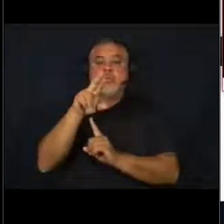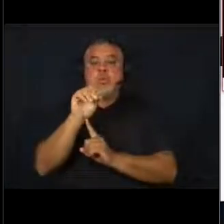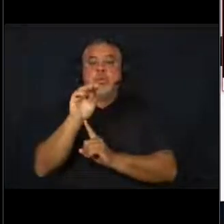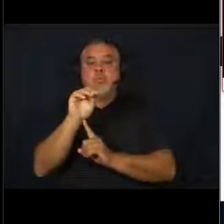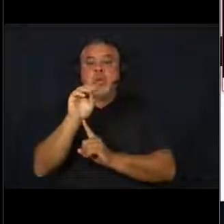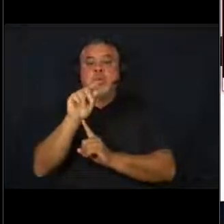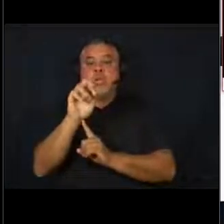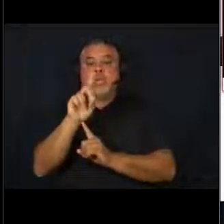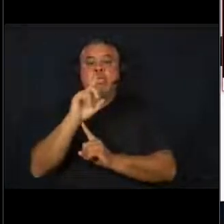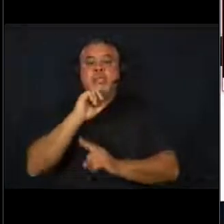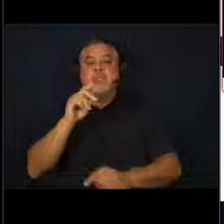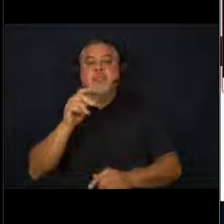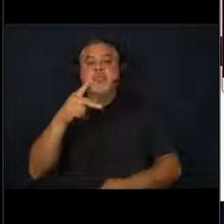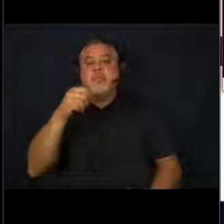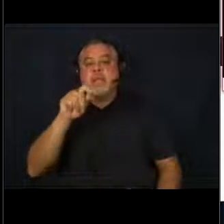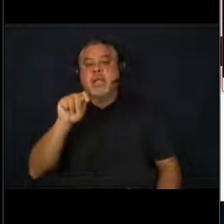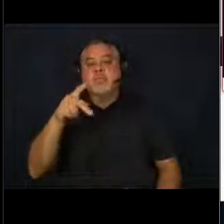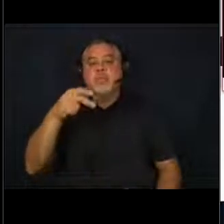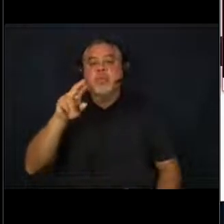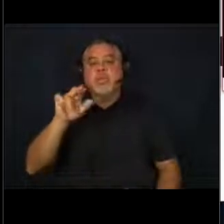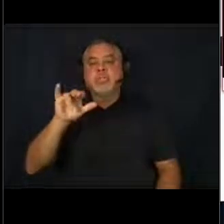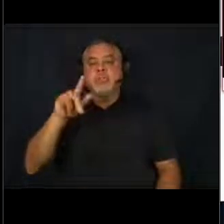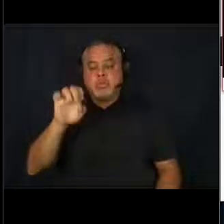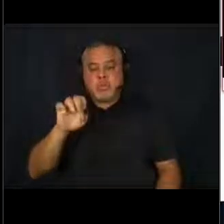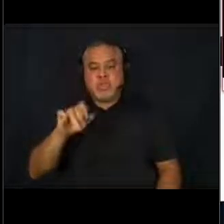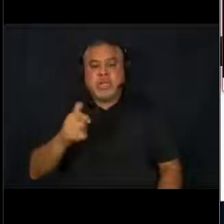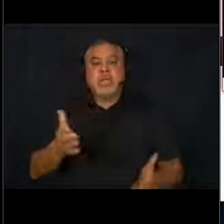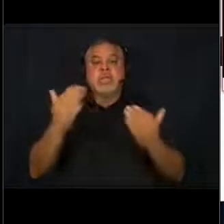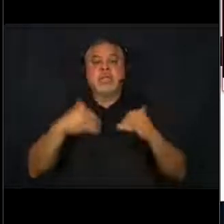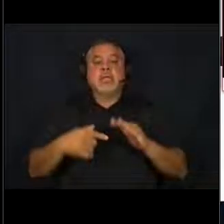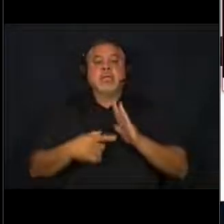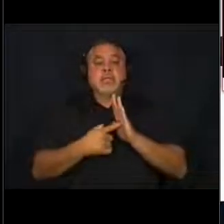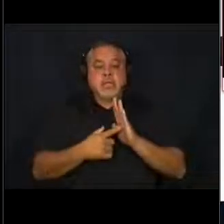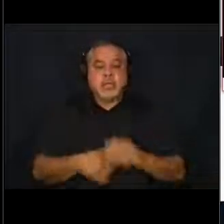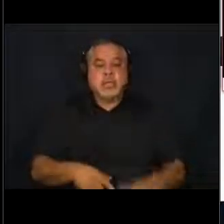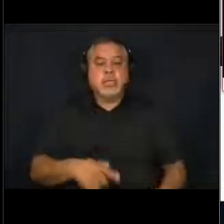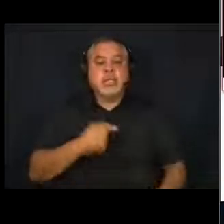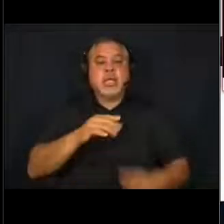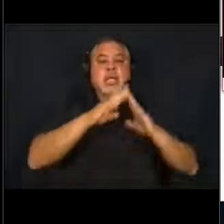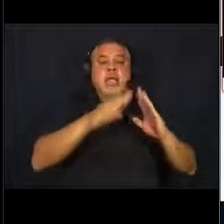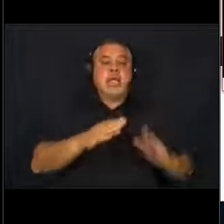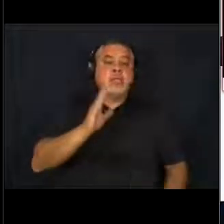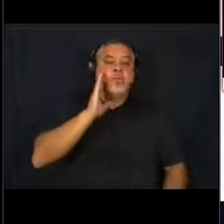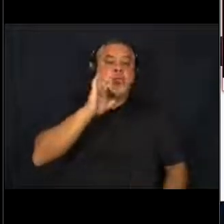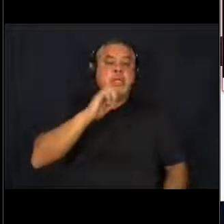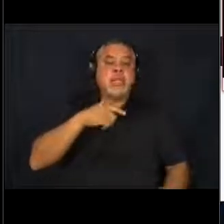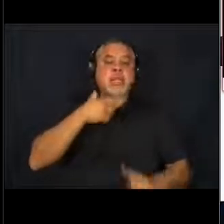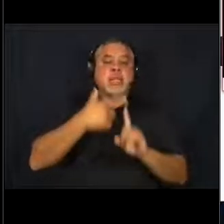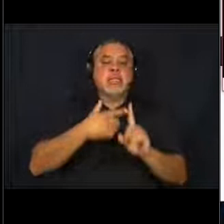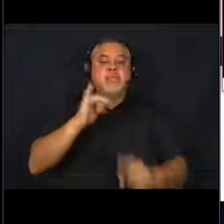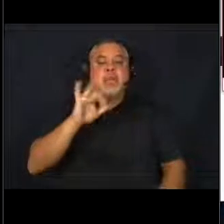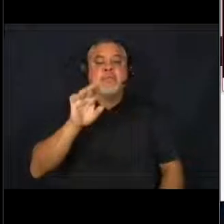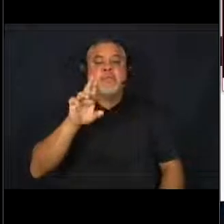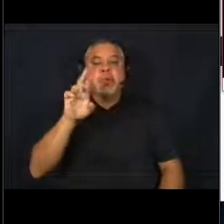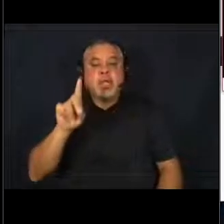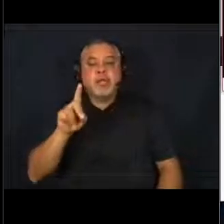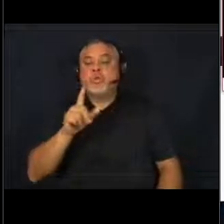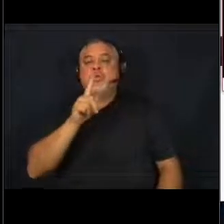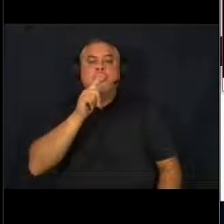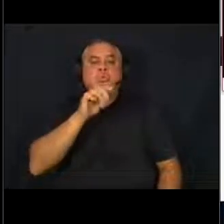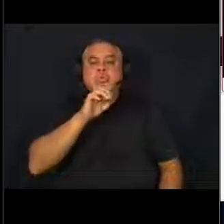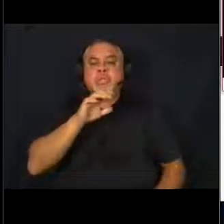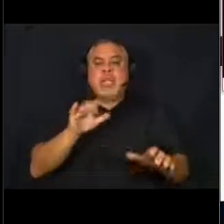participle. So let's look at our next example. The house will be leased by Fred. Well, who's doing the action